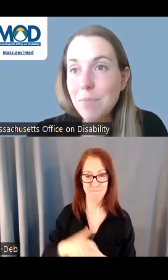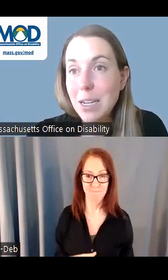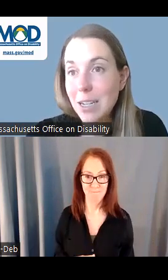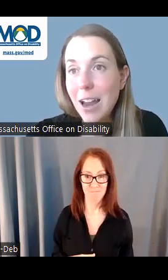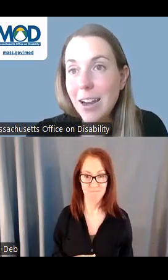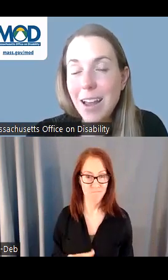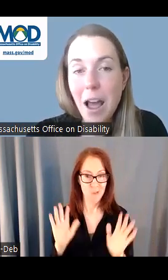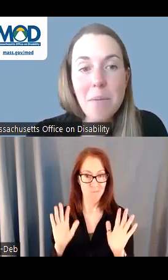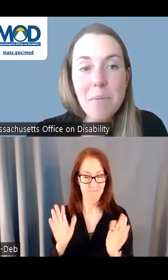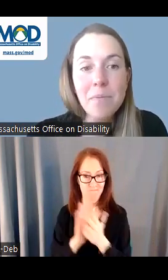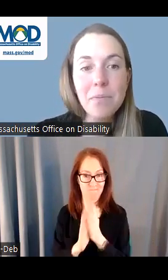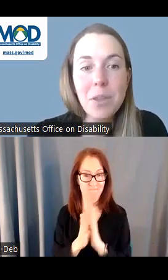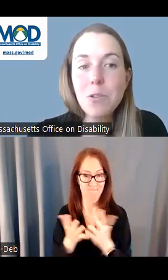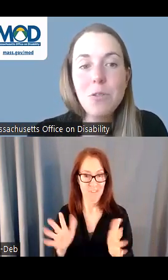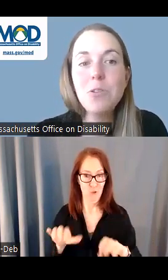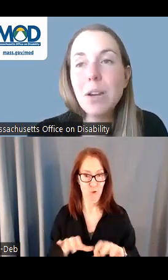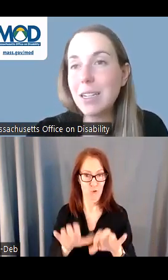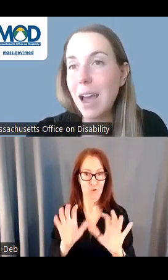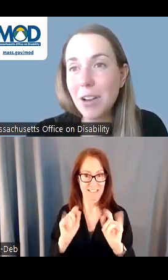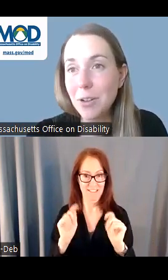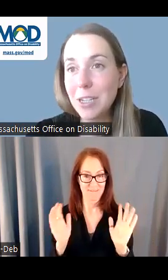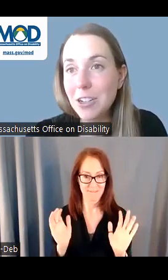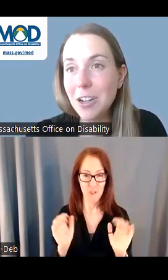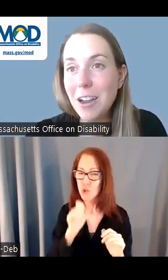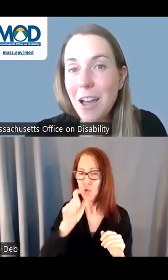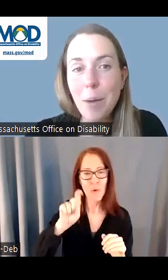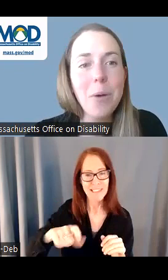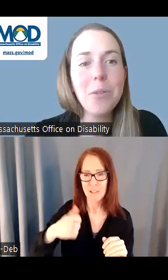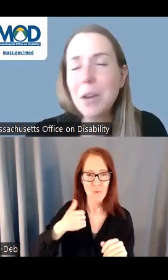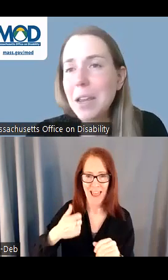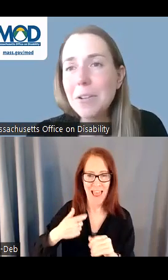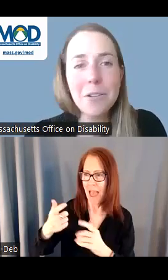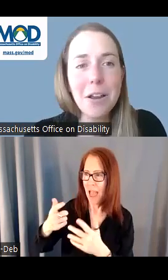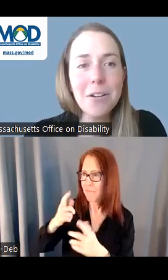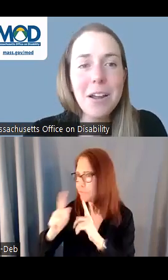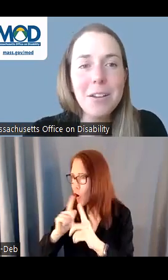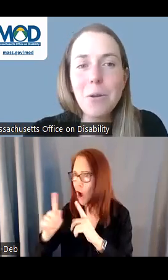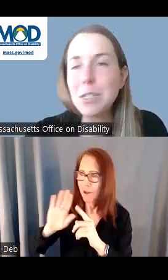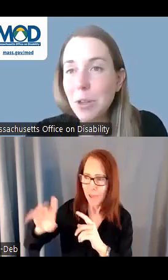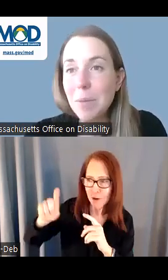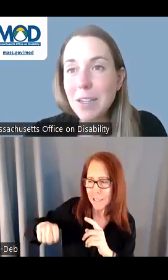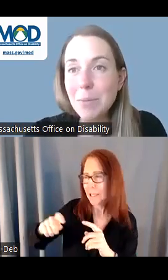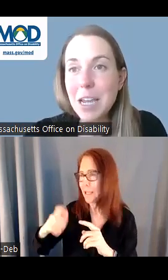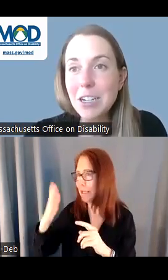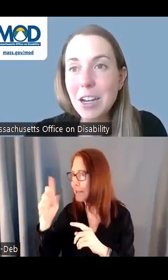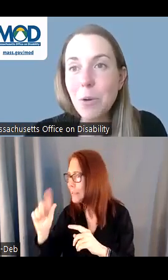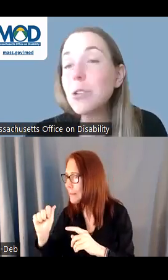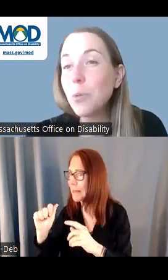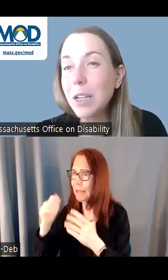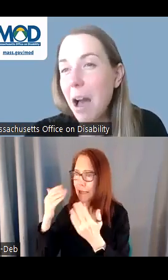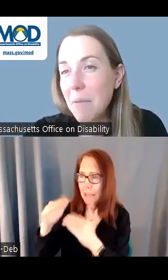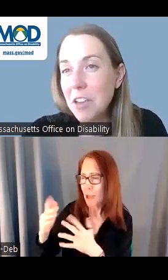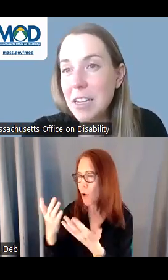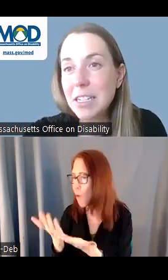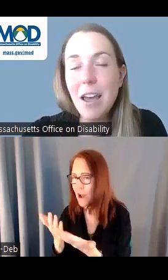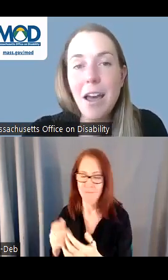have it be done. You don't need to have a conversation about their need or their disability-based limitation where it's